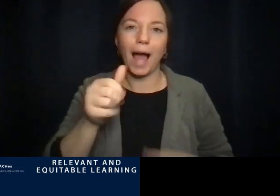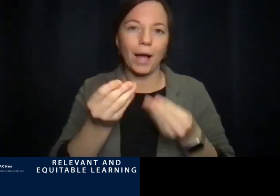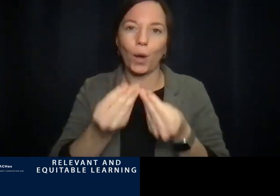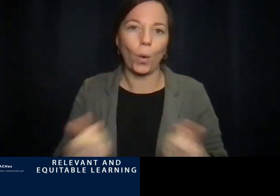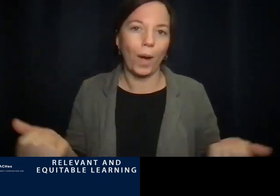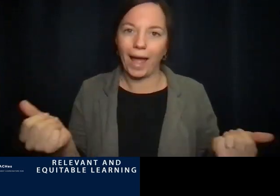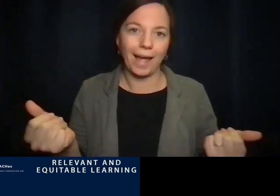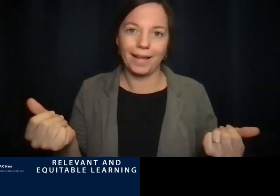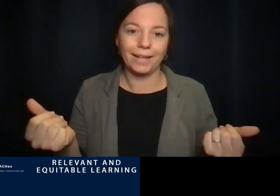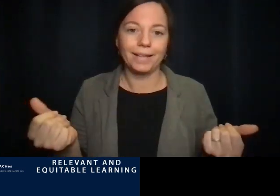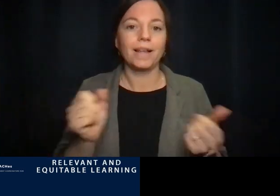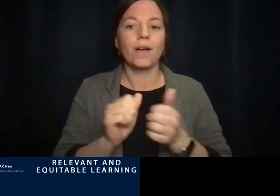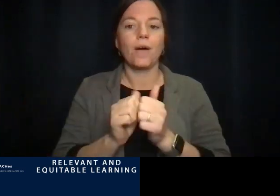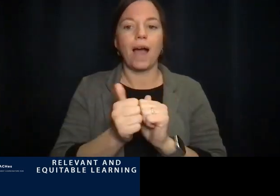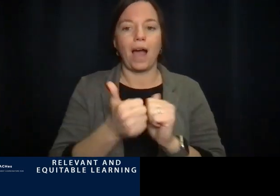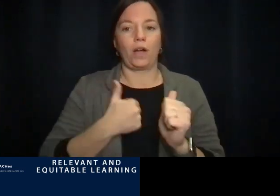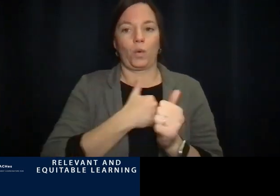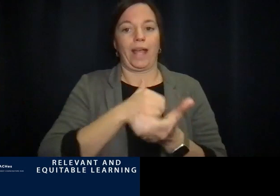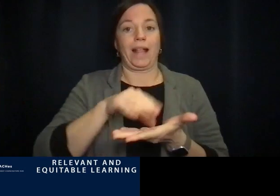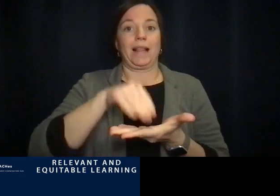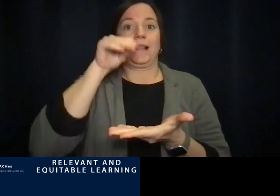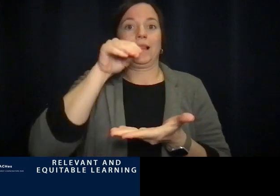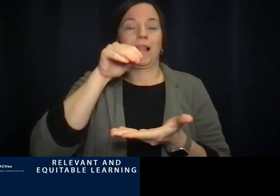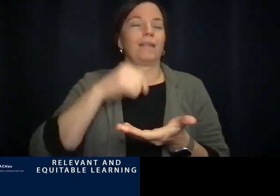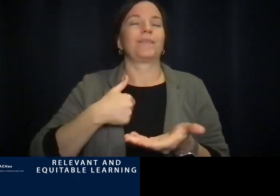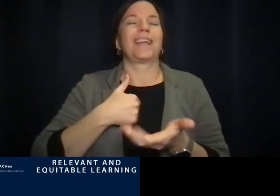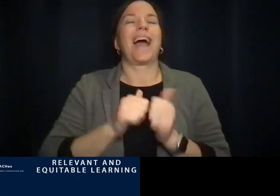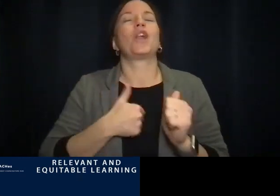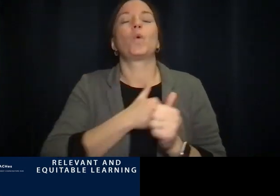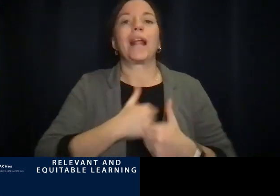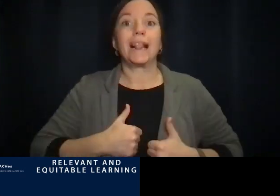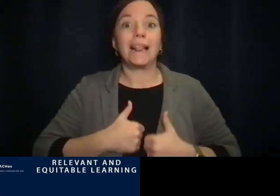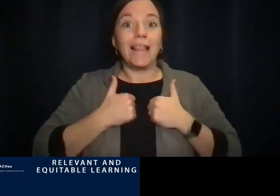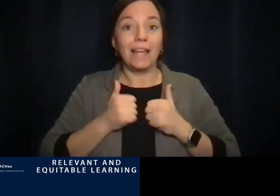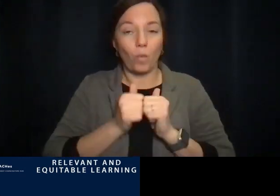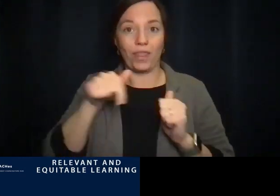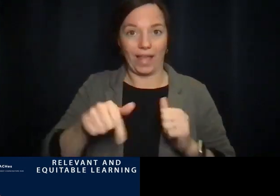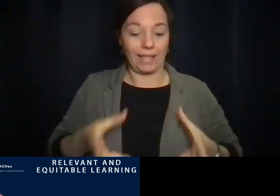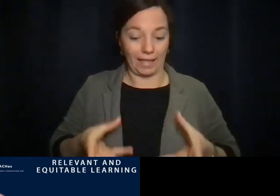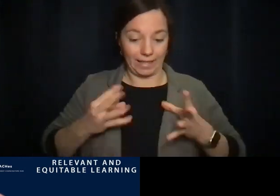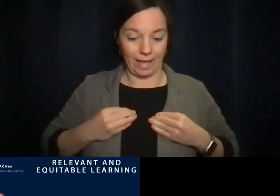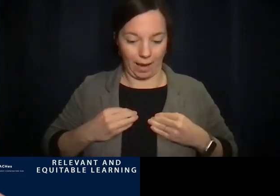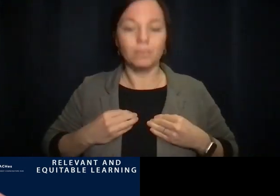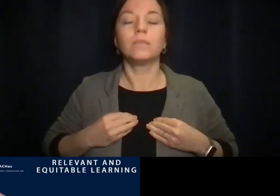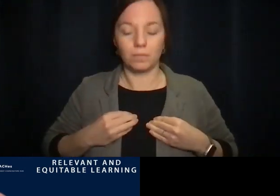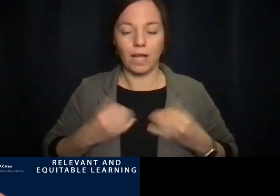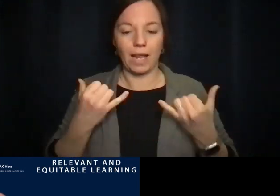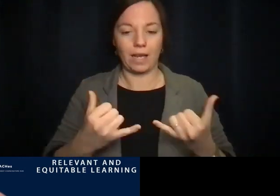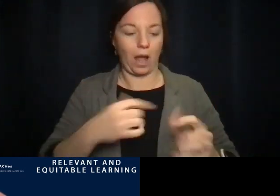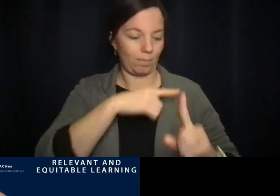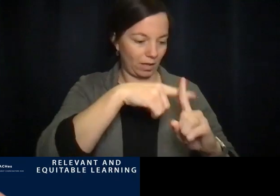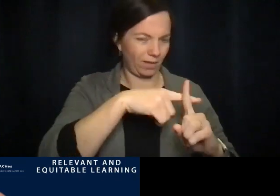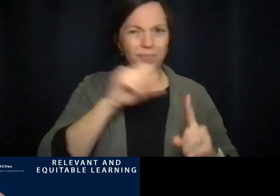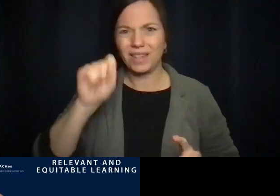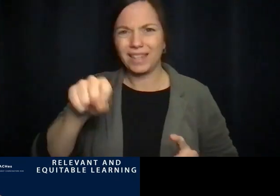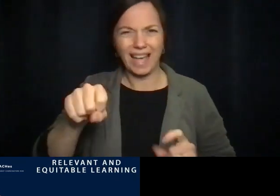so I think, how do we live with this as something as a positive and frame it that way? Yes, we can focus on the negative all day.